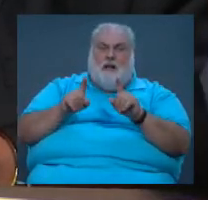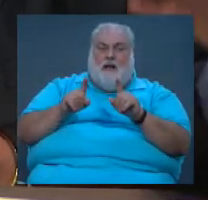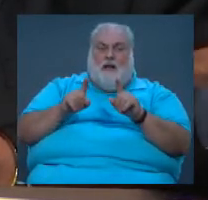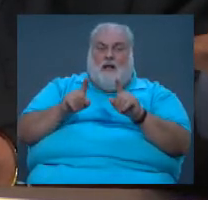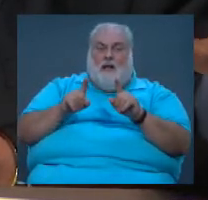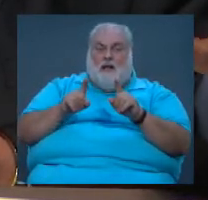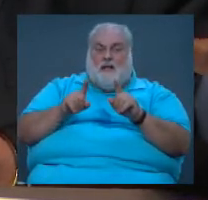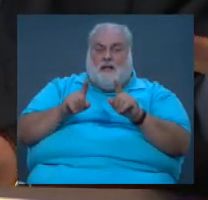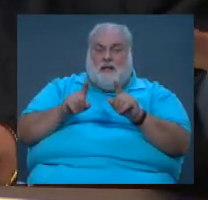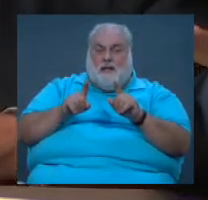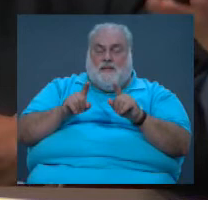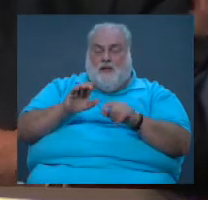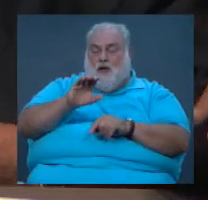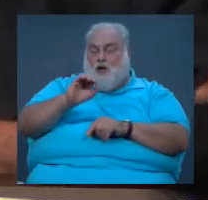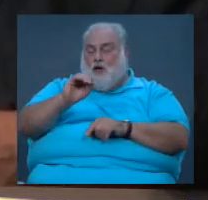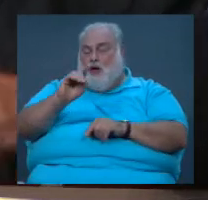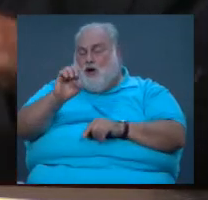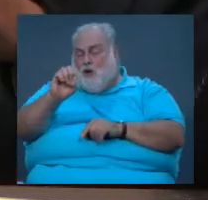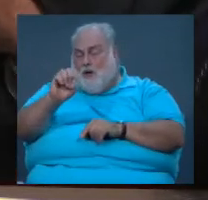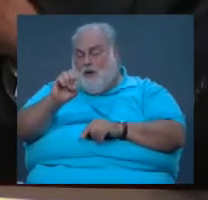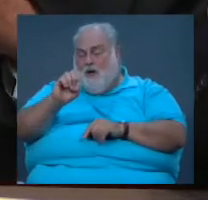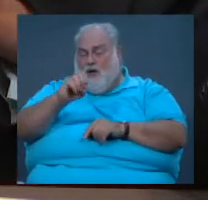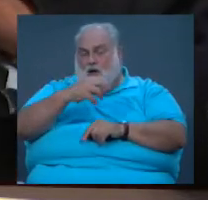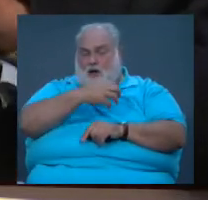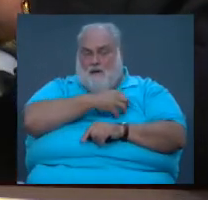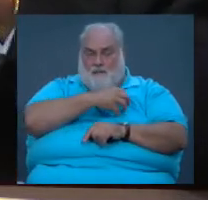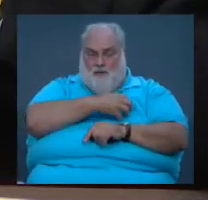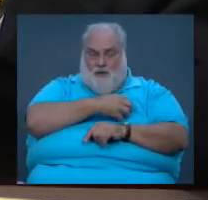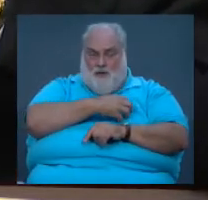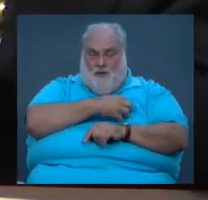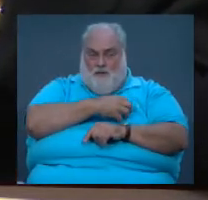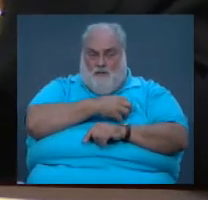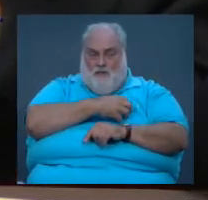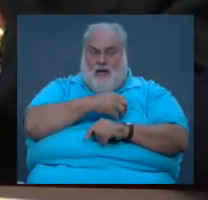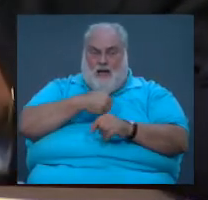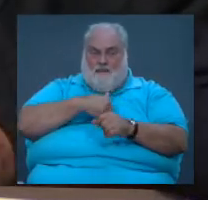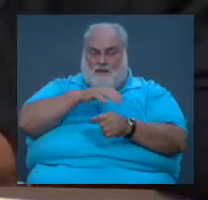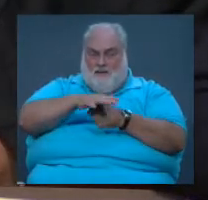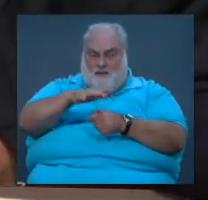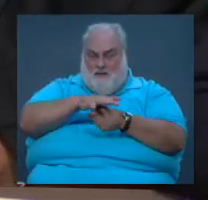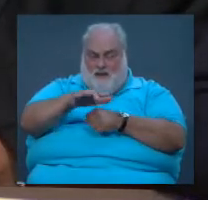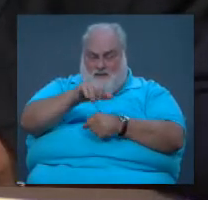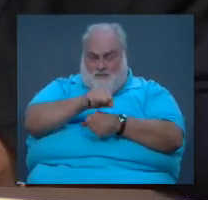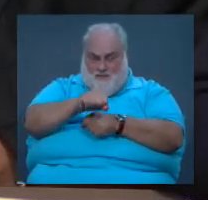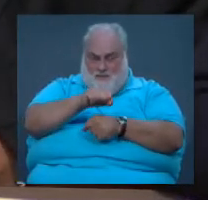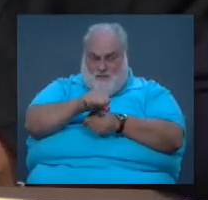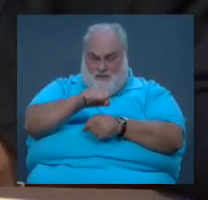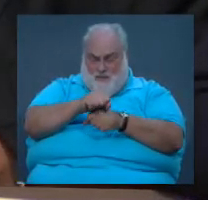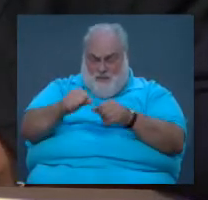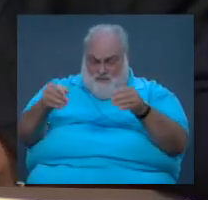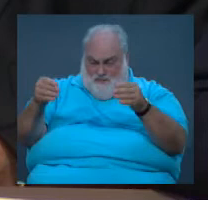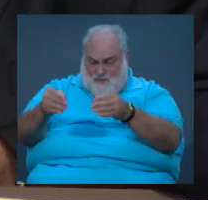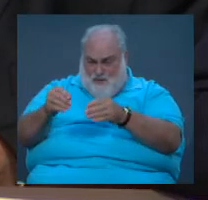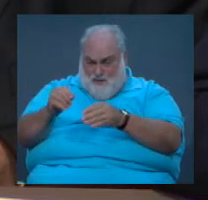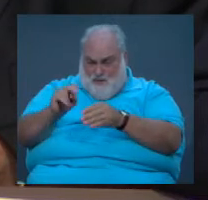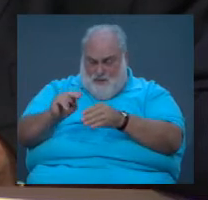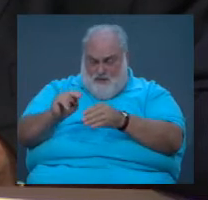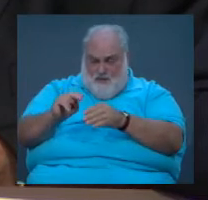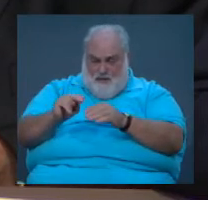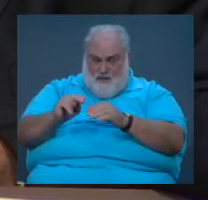we just talked about our code officers and the 27,000. I think they got enough to focus on,